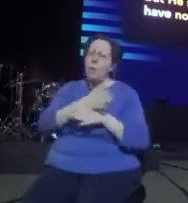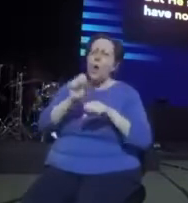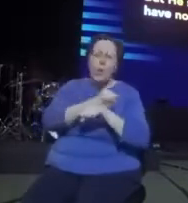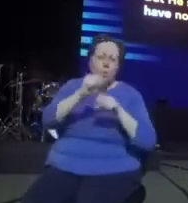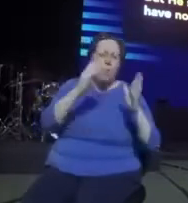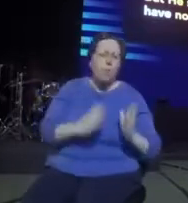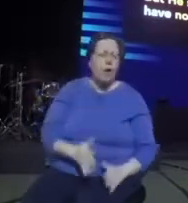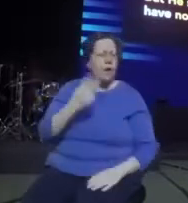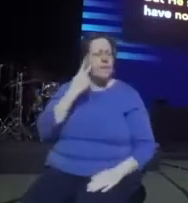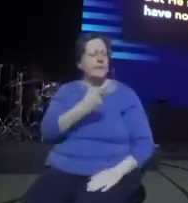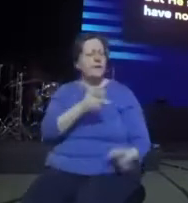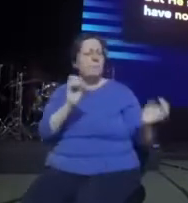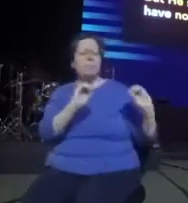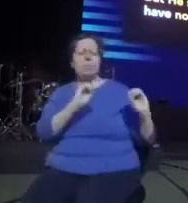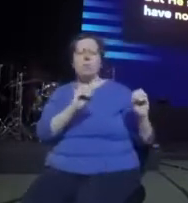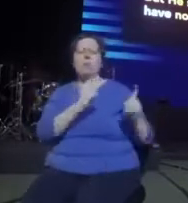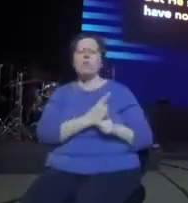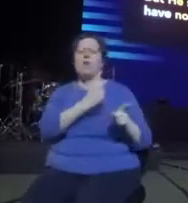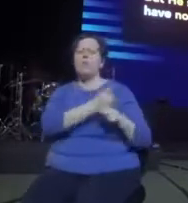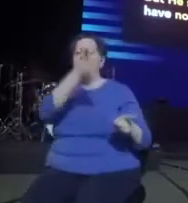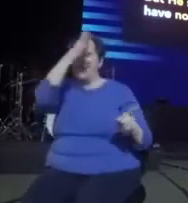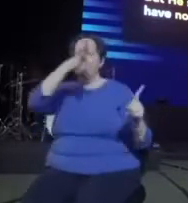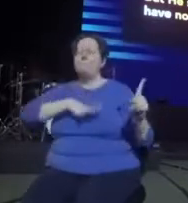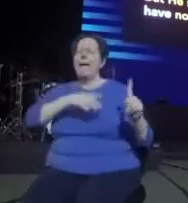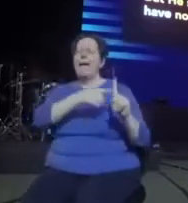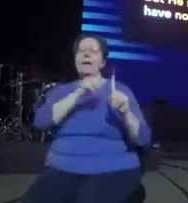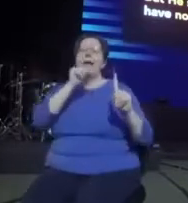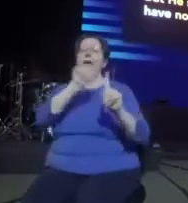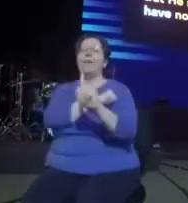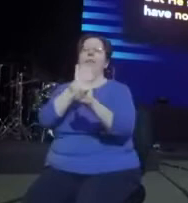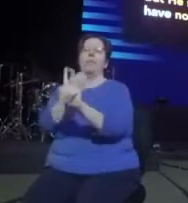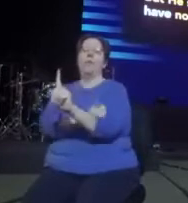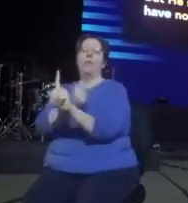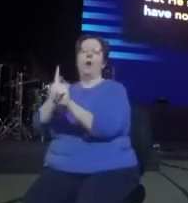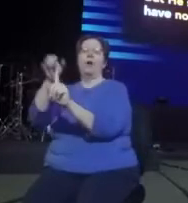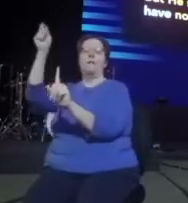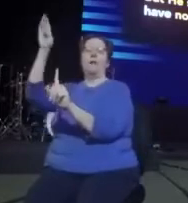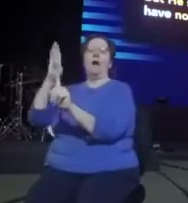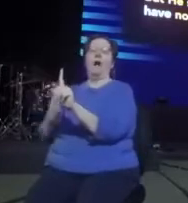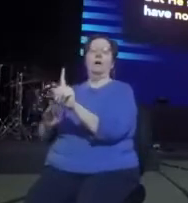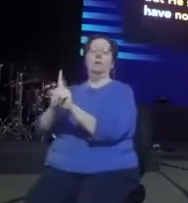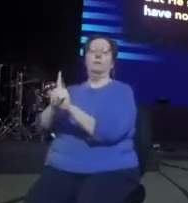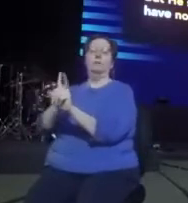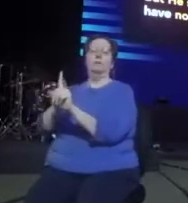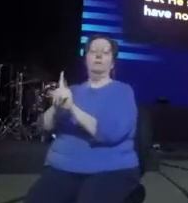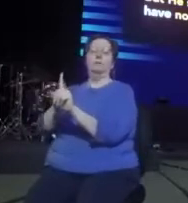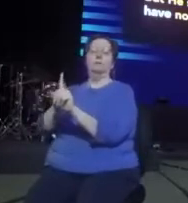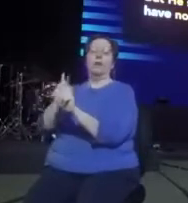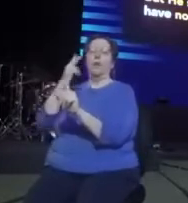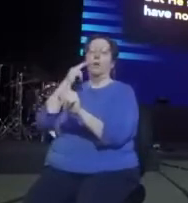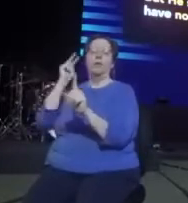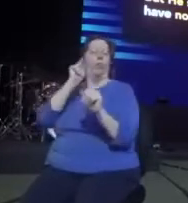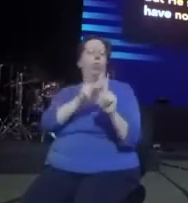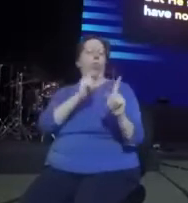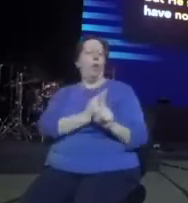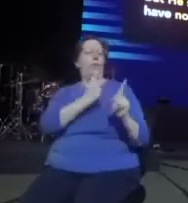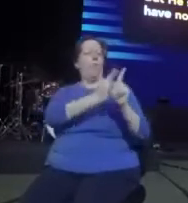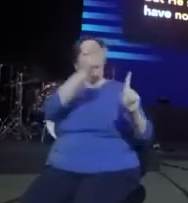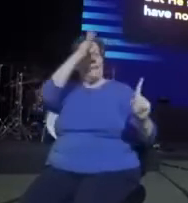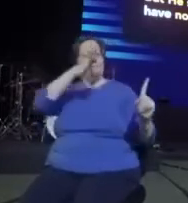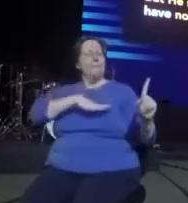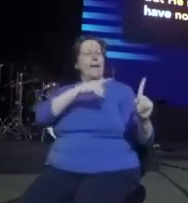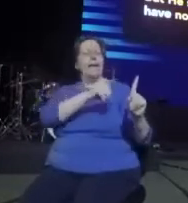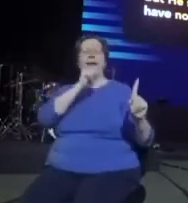him as a nobody instead of seeing him as an authority figure. And when they stopped seeing Jesus as an